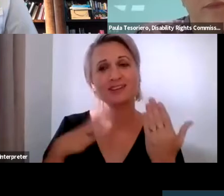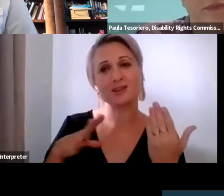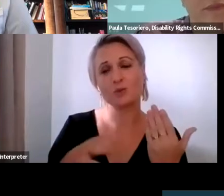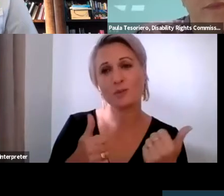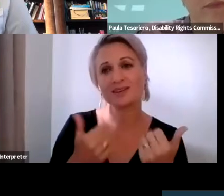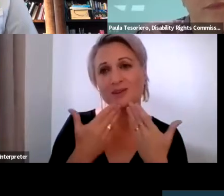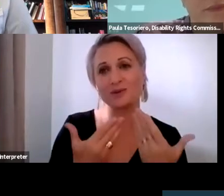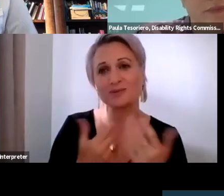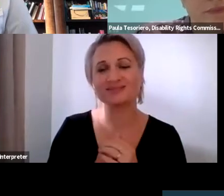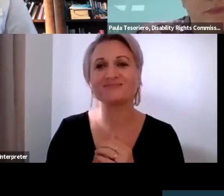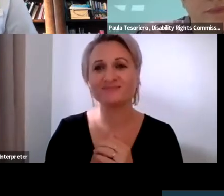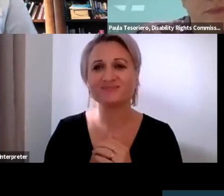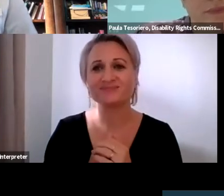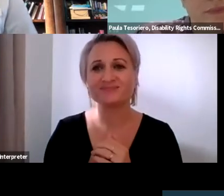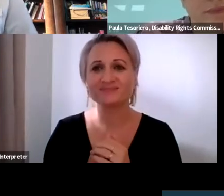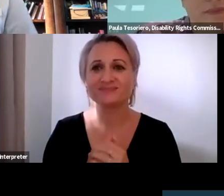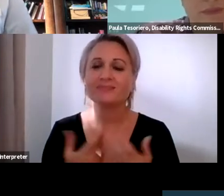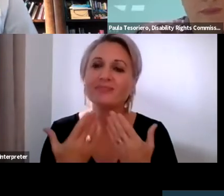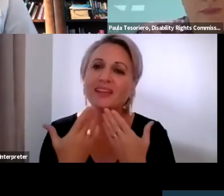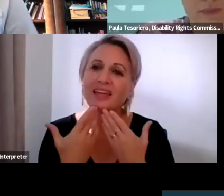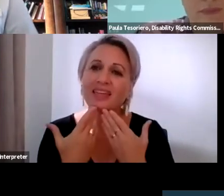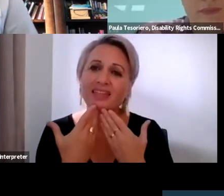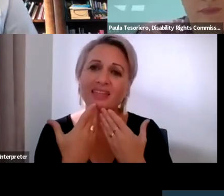Thank you, Kirsten. Thank you so much, Melissa.